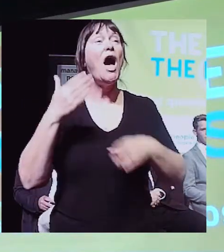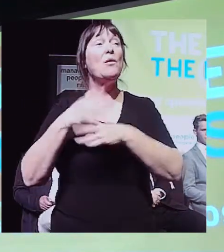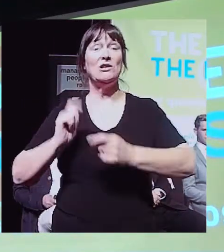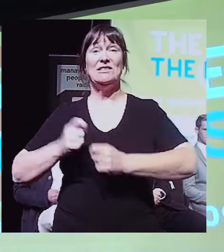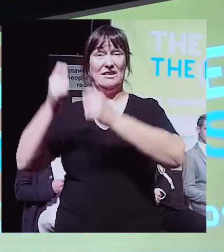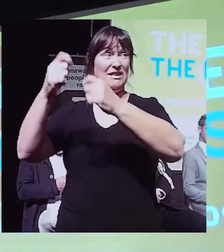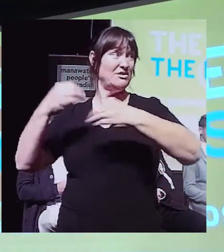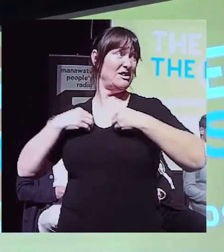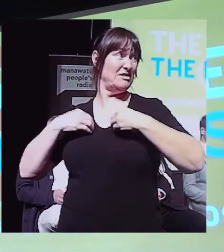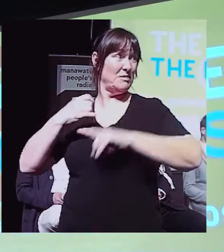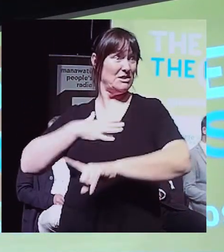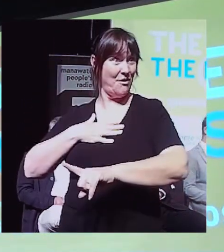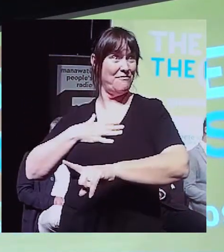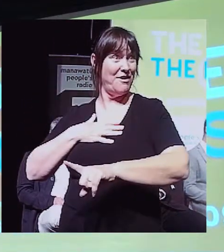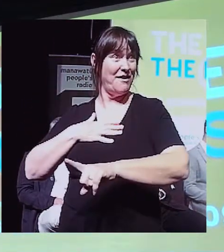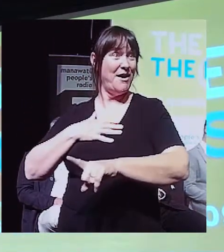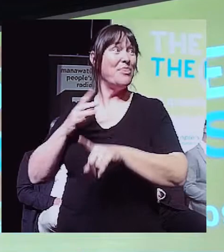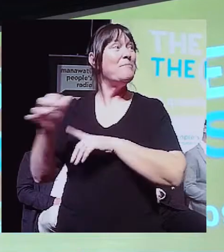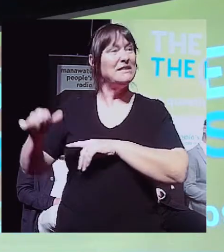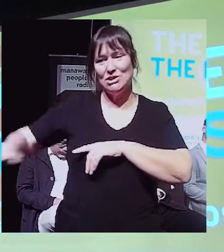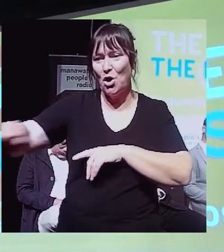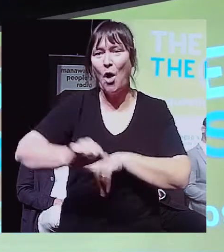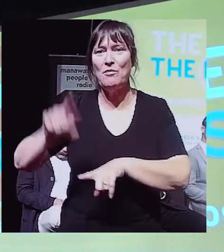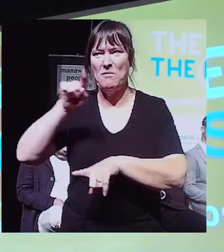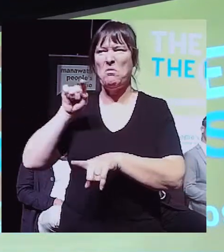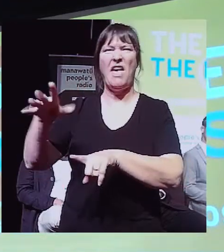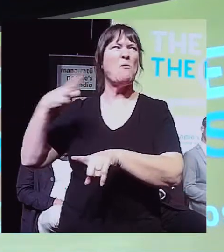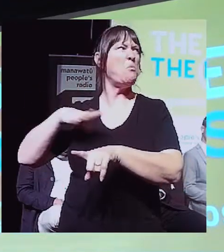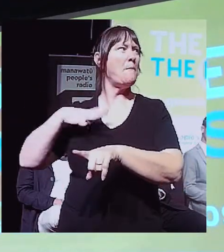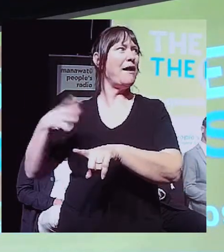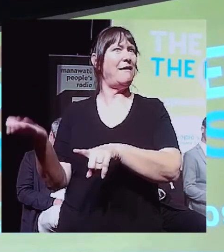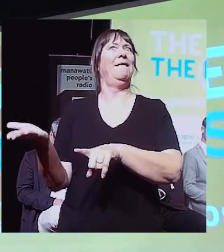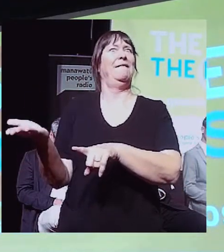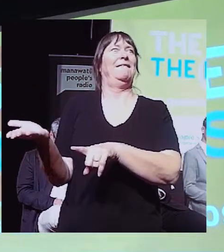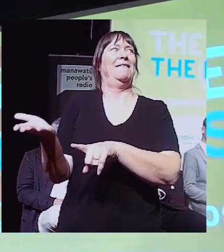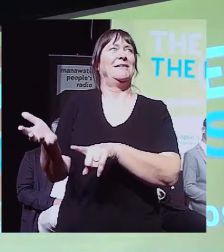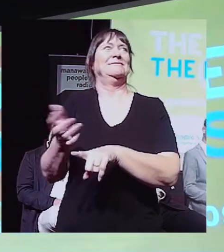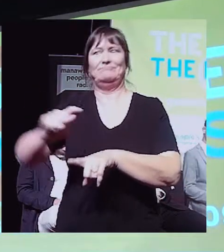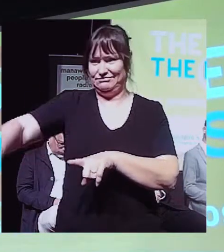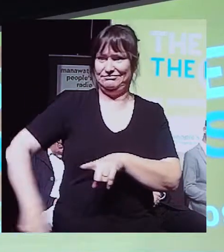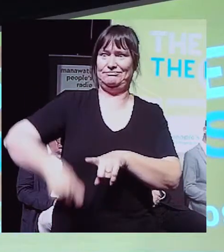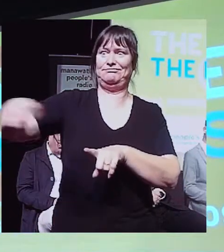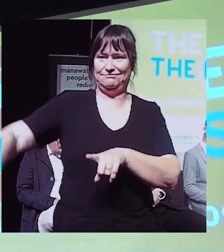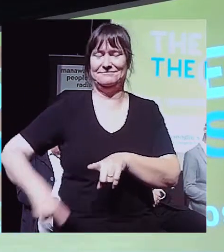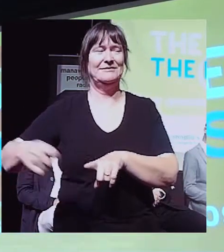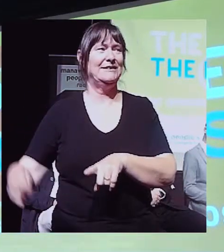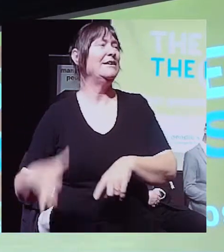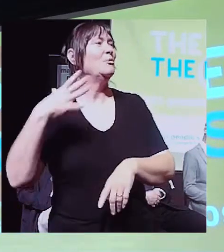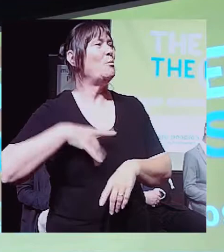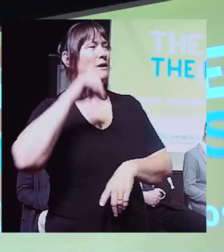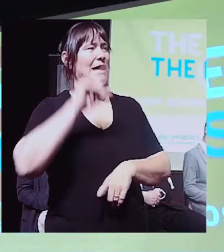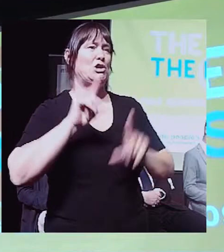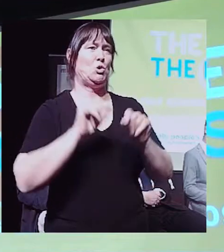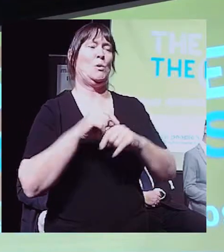industry, and the best concrete people we had were women. It's weird. I don't know why, but that was the way it was. Of course, women can do